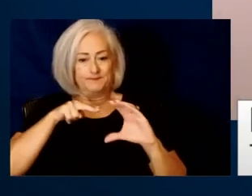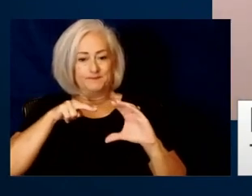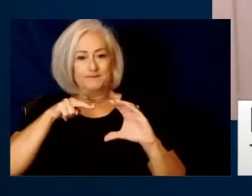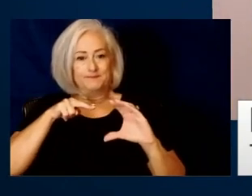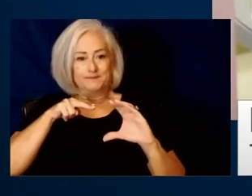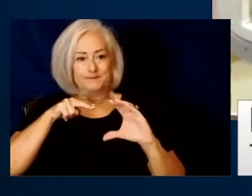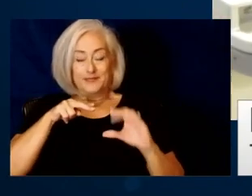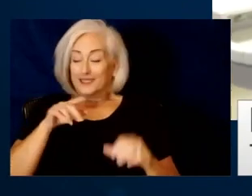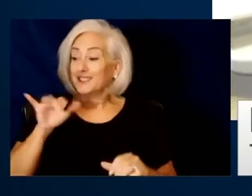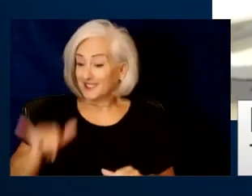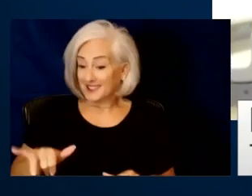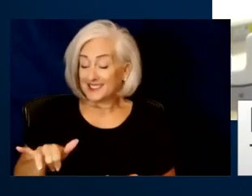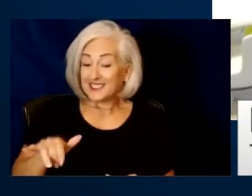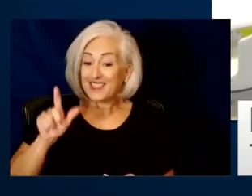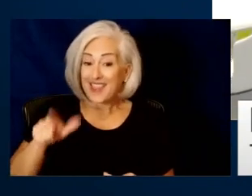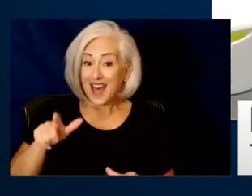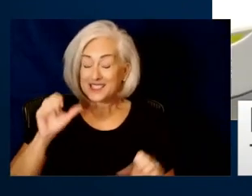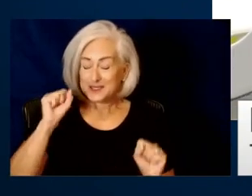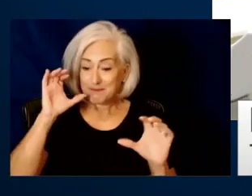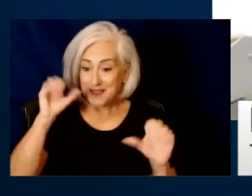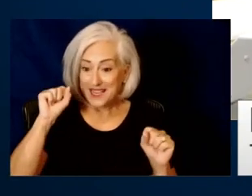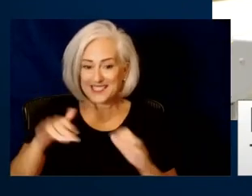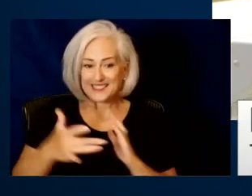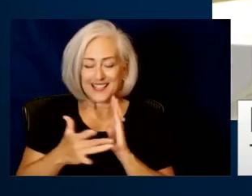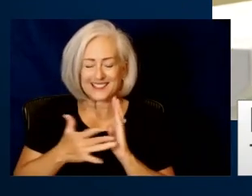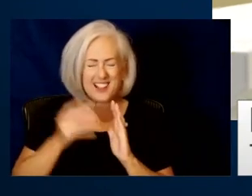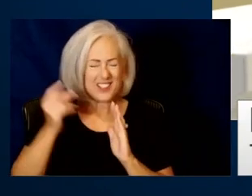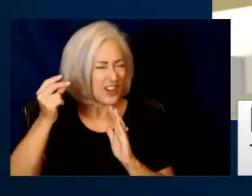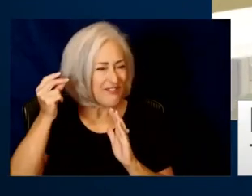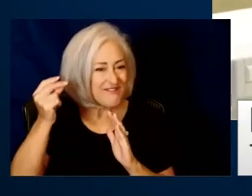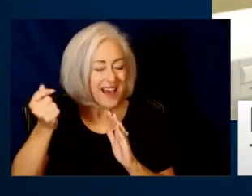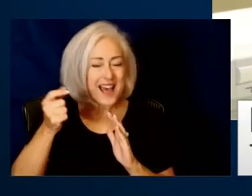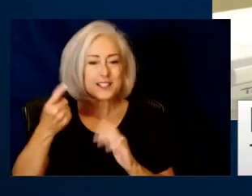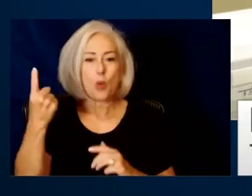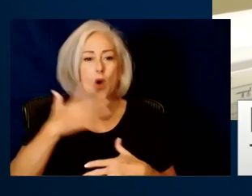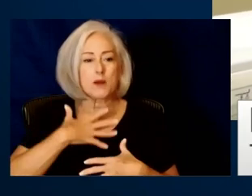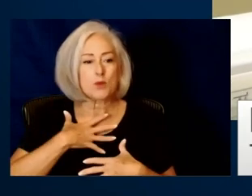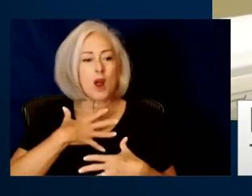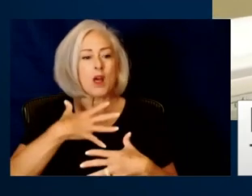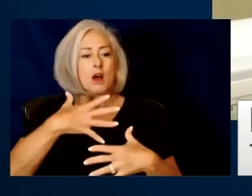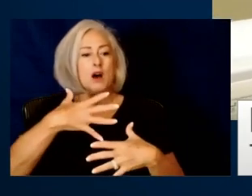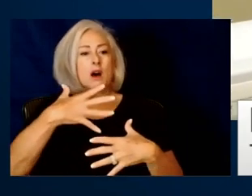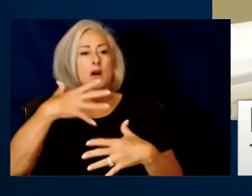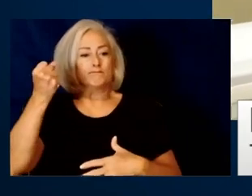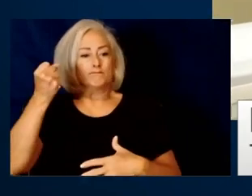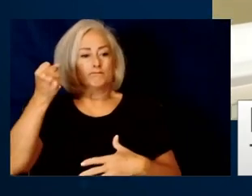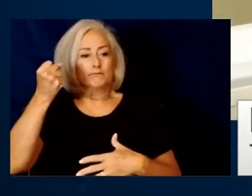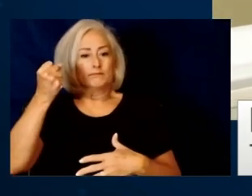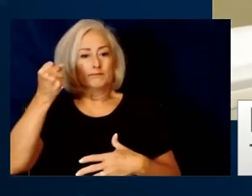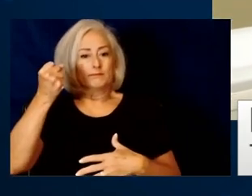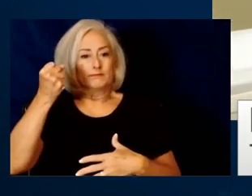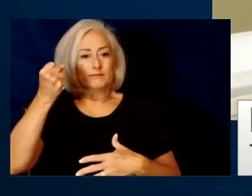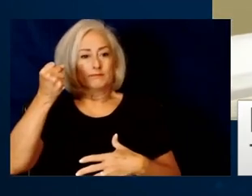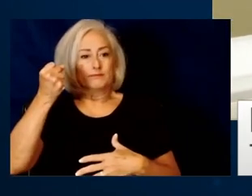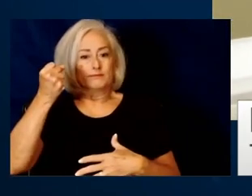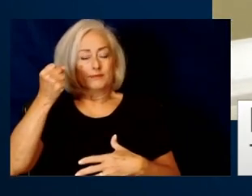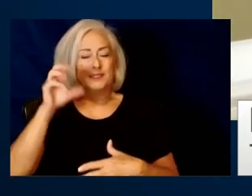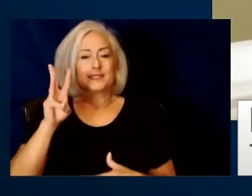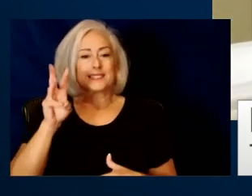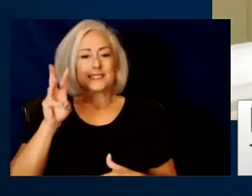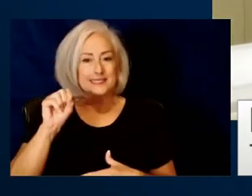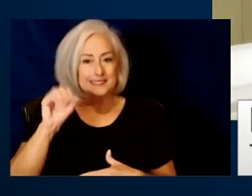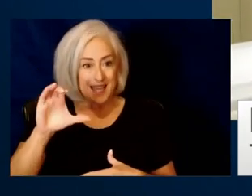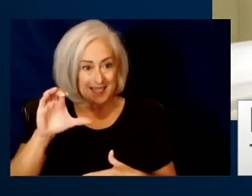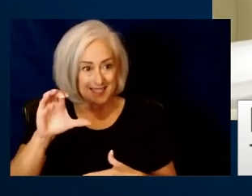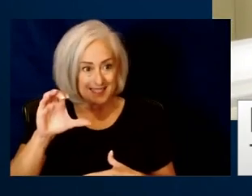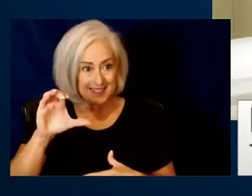what's amazing about this technology now. It's so fast. It's a single breath. Yeah. So it is 6 seconds. You know, it's